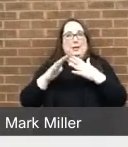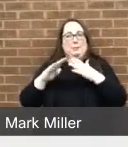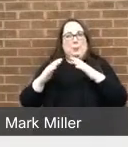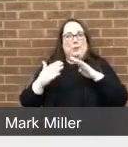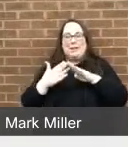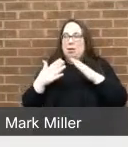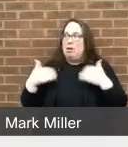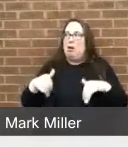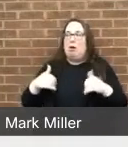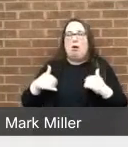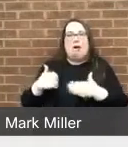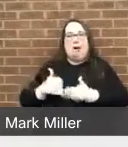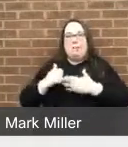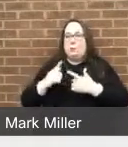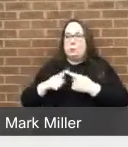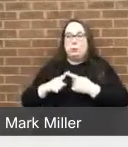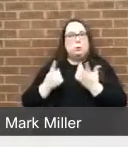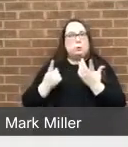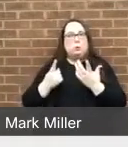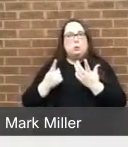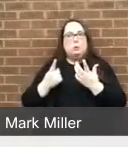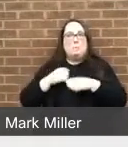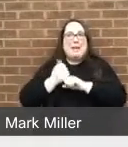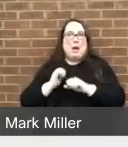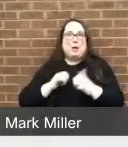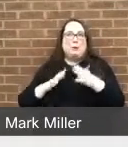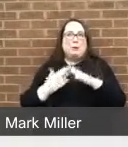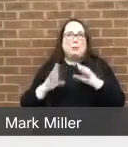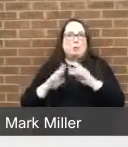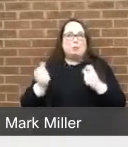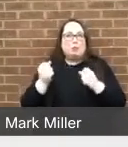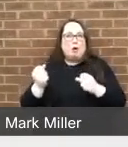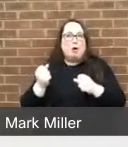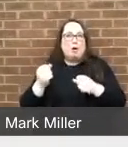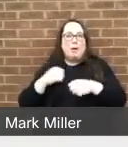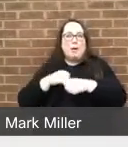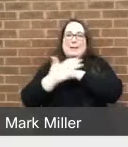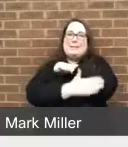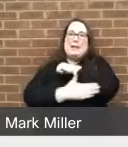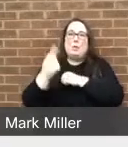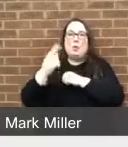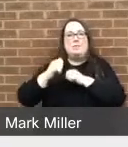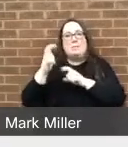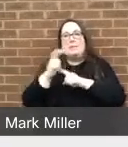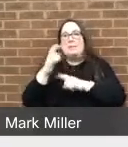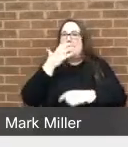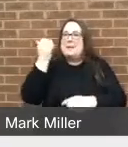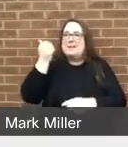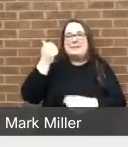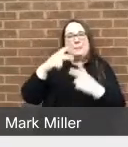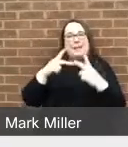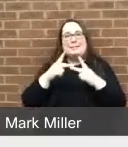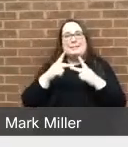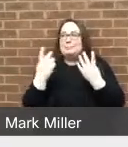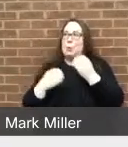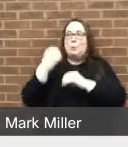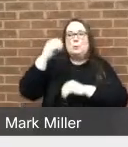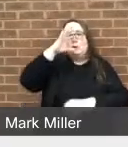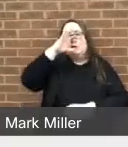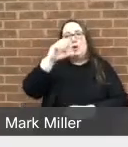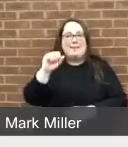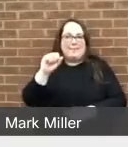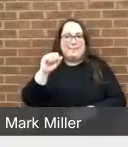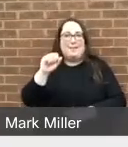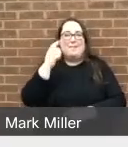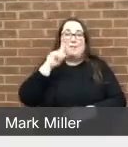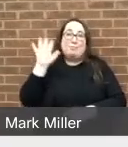in contributing to the cultural vibrancy that makes our county one of the most attractive locations for the